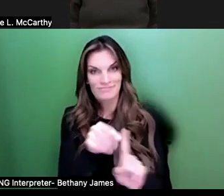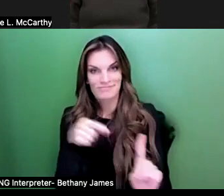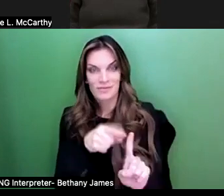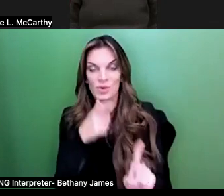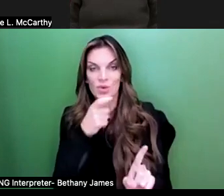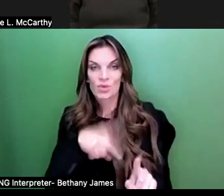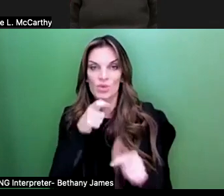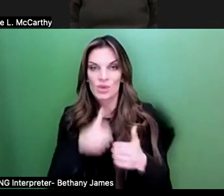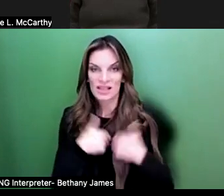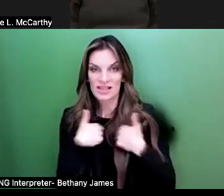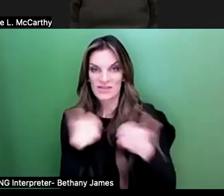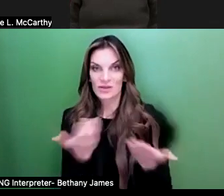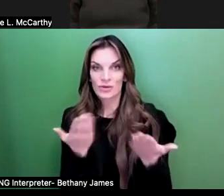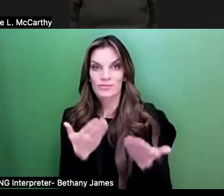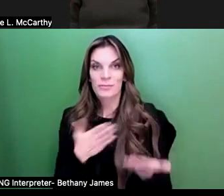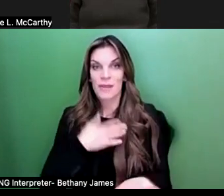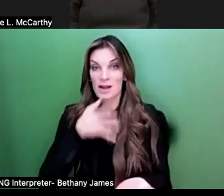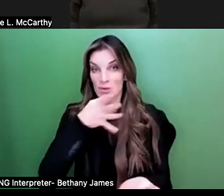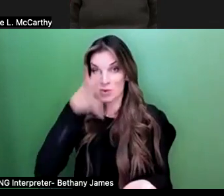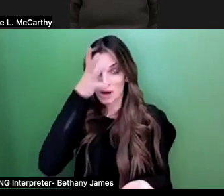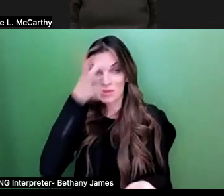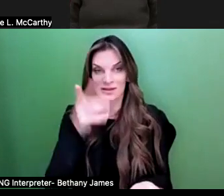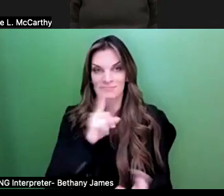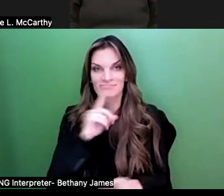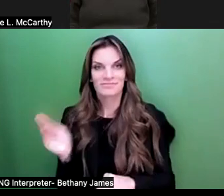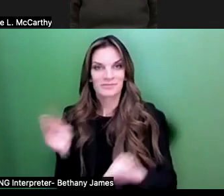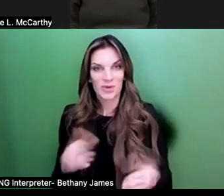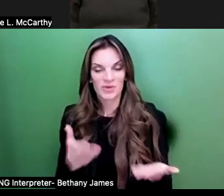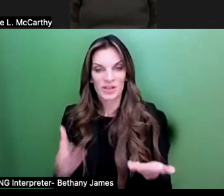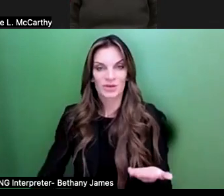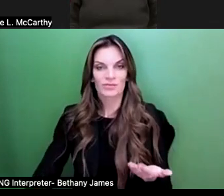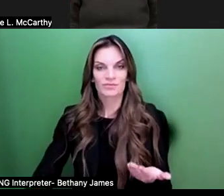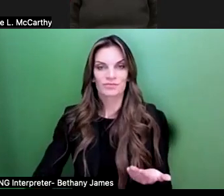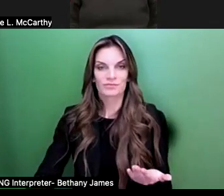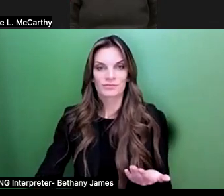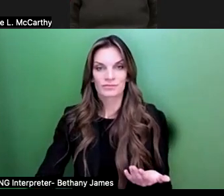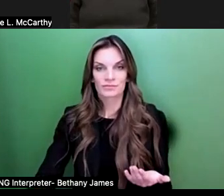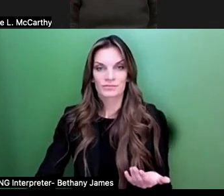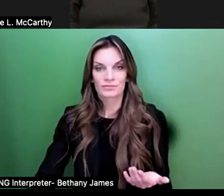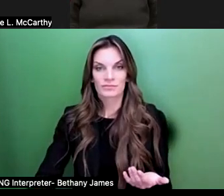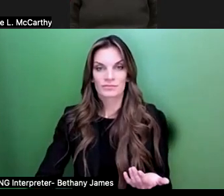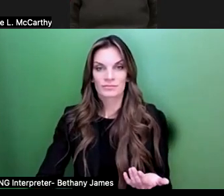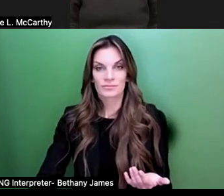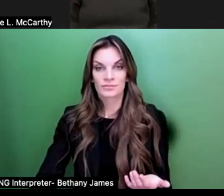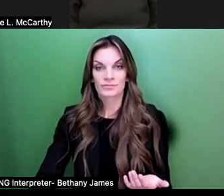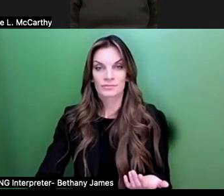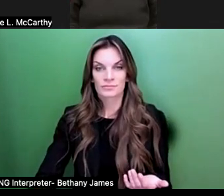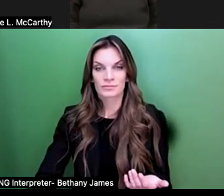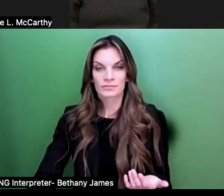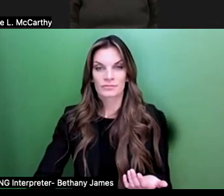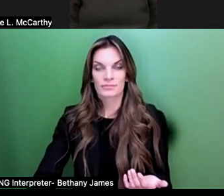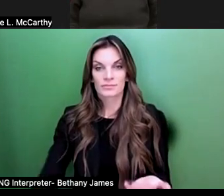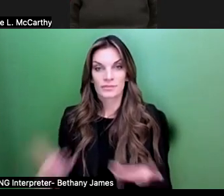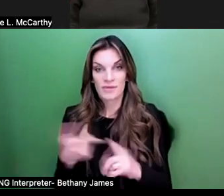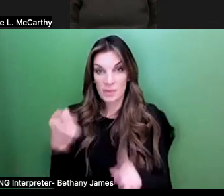residents. My grandparents came here from Cuba in the 60s. There was a large